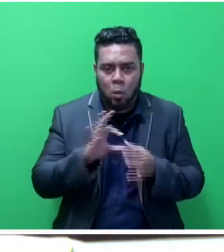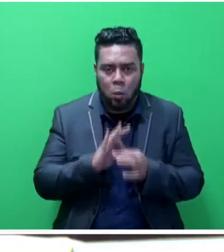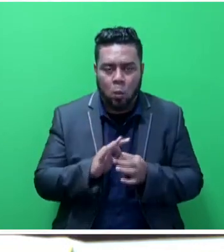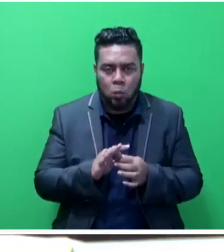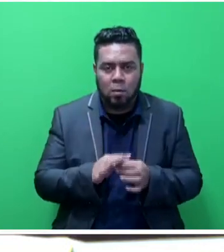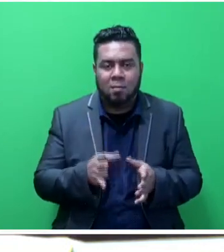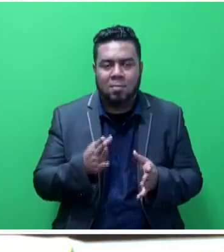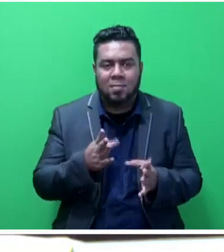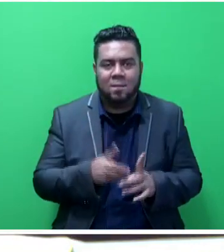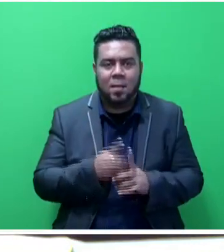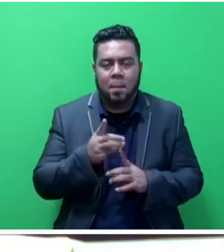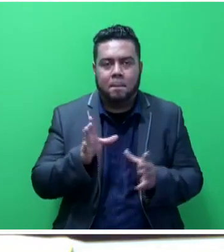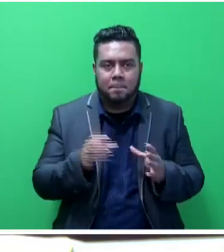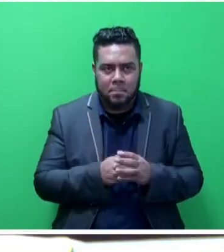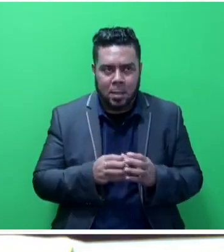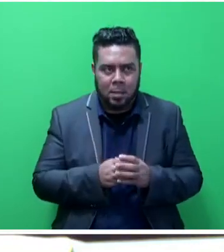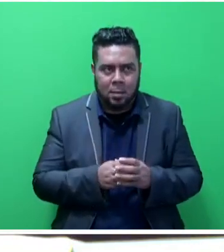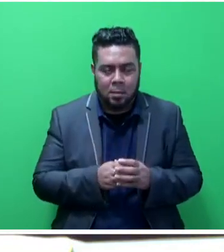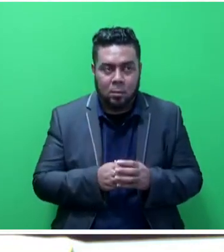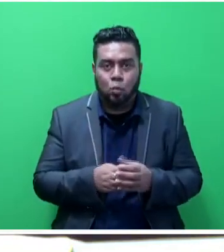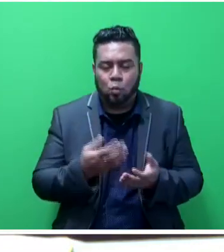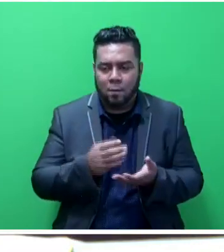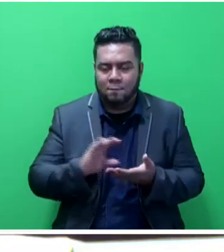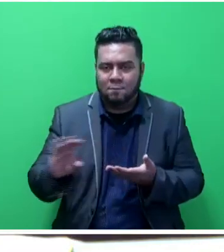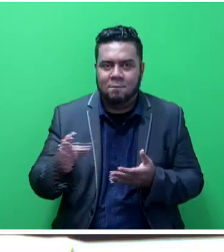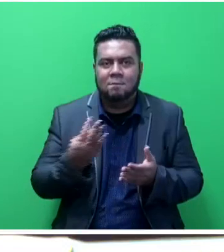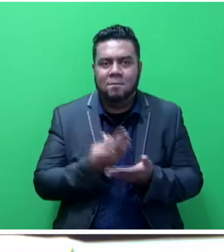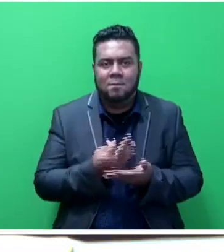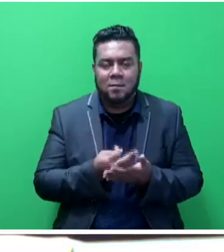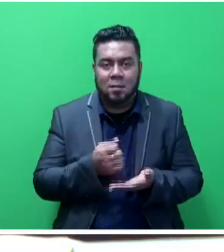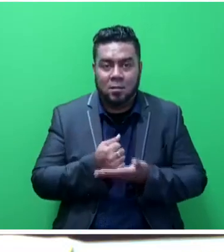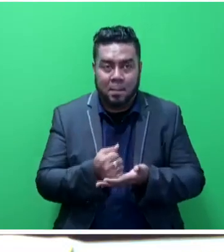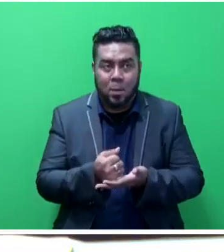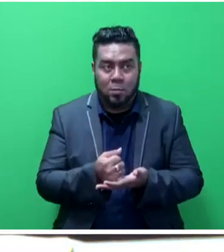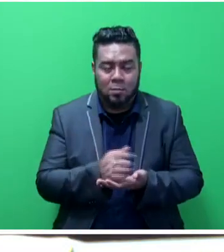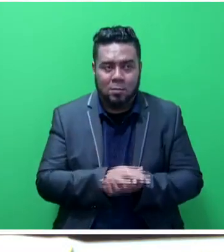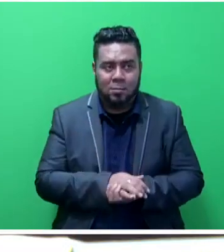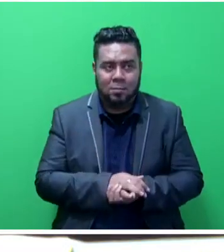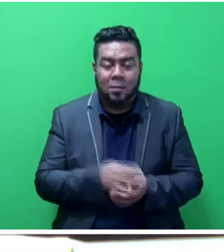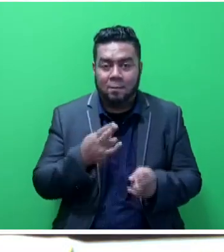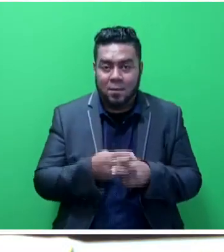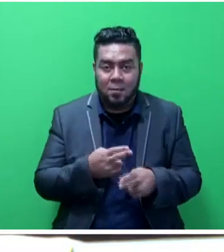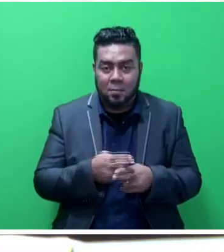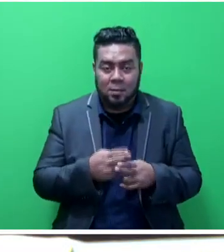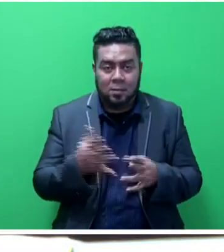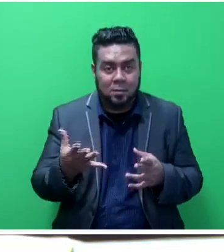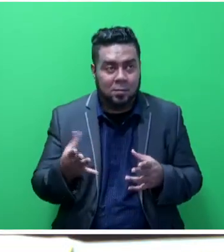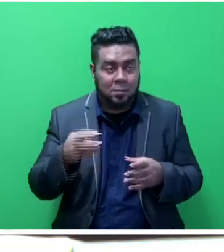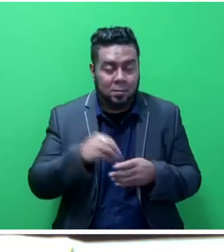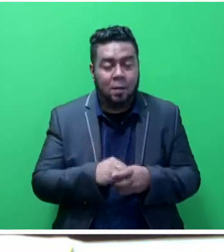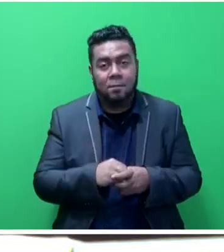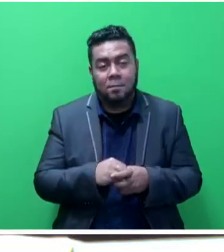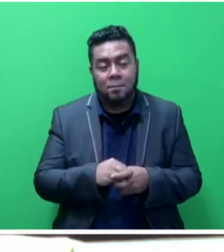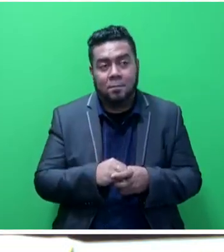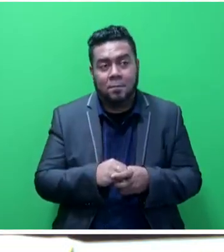bank, to give this financial support so that these farmers can then tap into those pool of finance that they hold